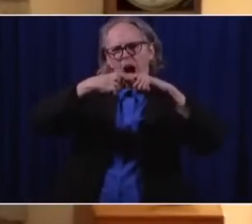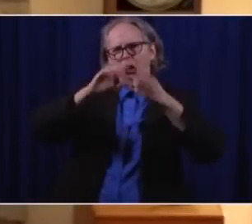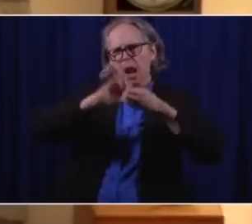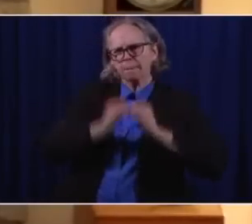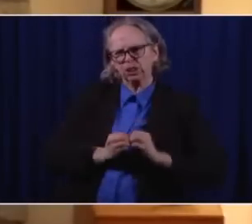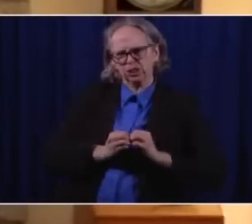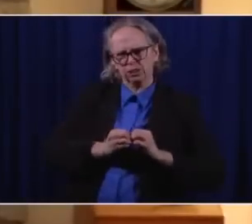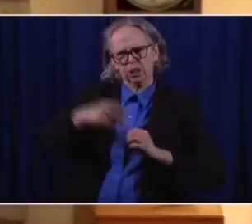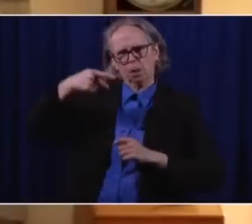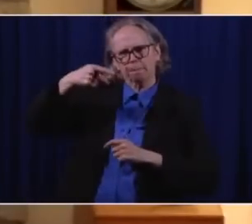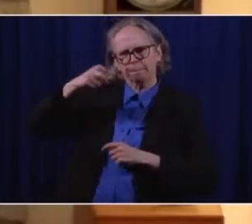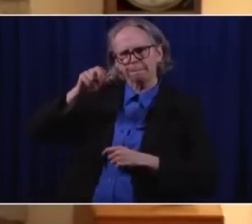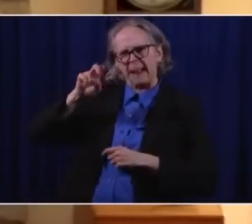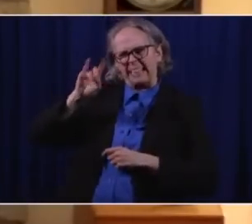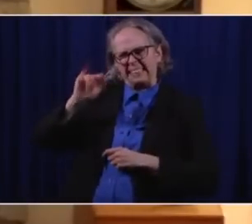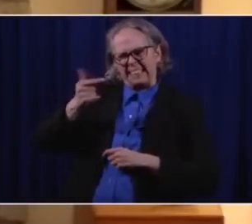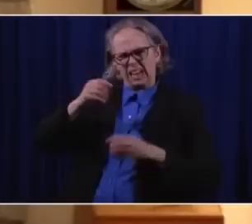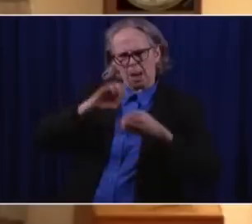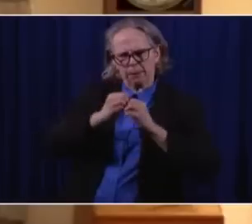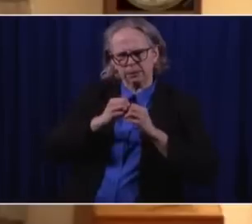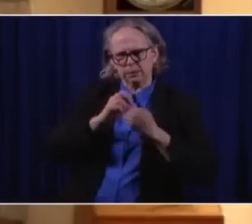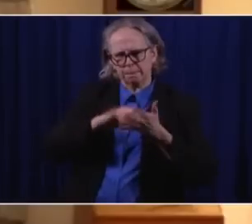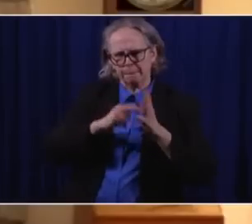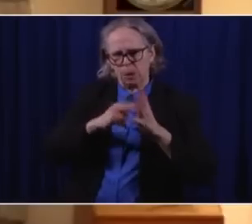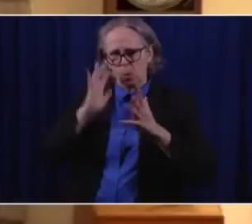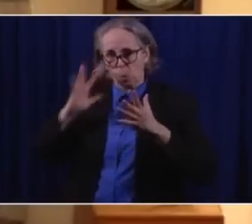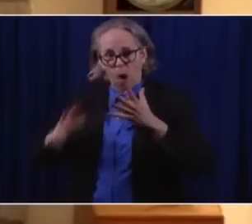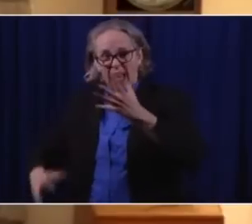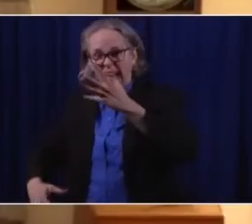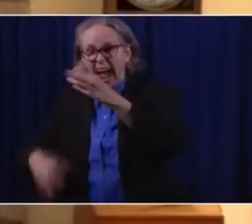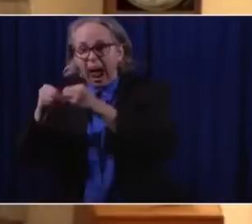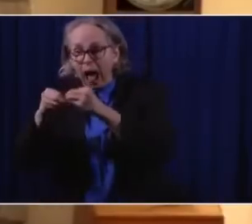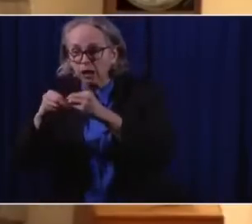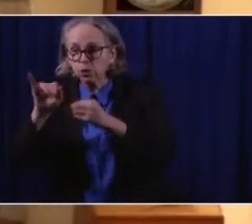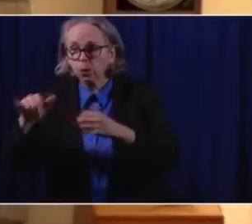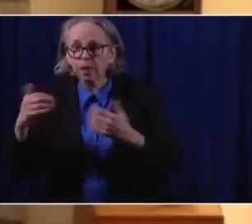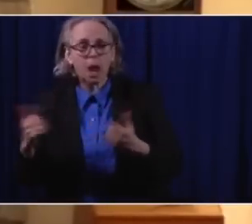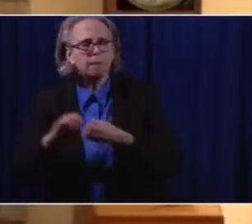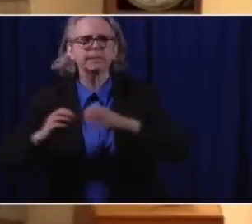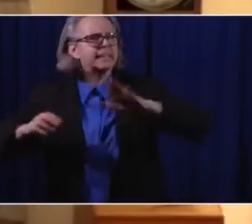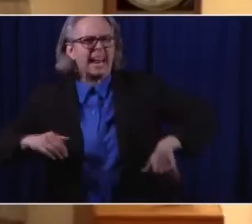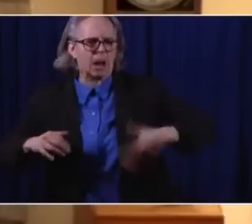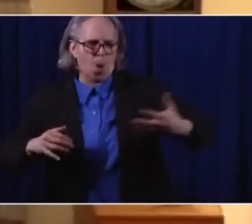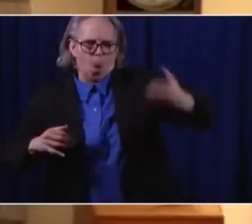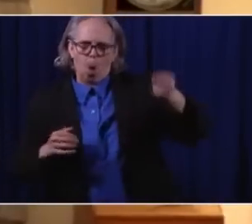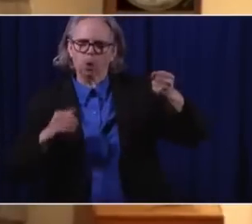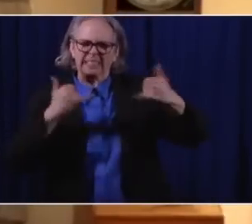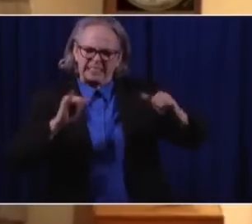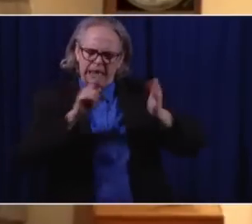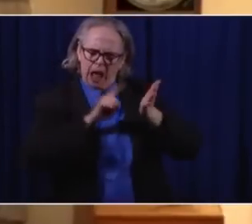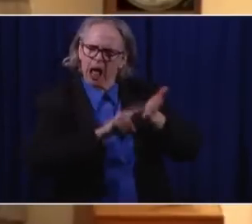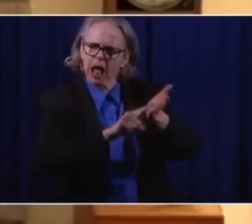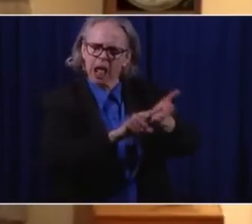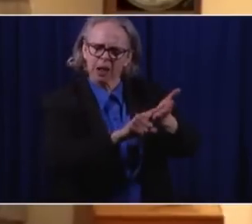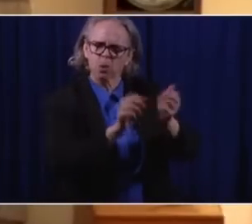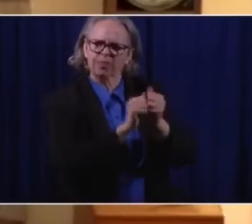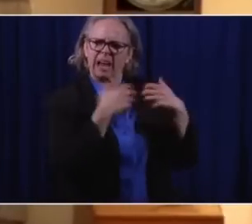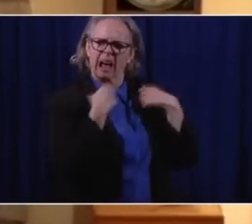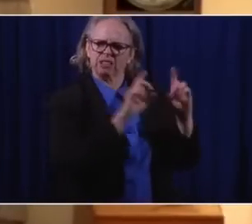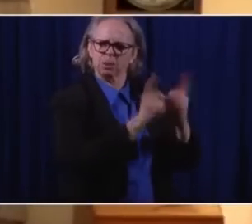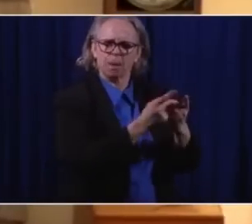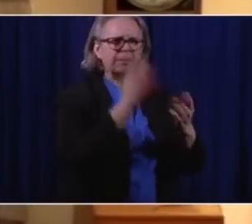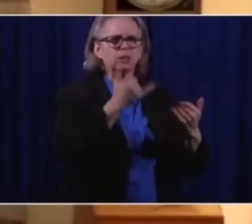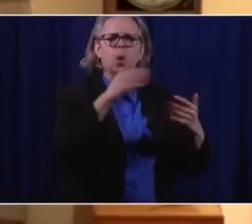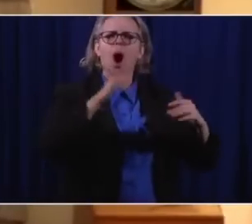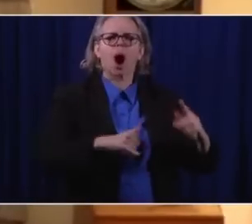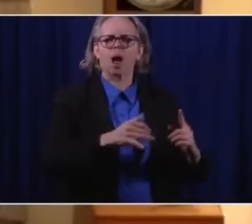not been able to move into this category right here. So big asterisk here, big asterisk